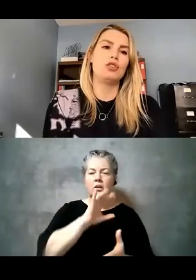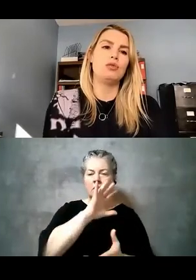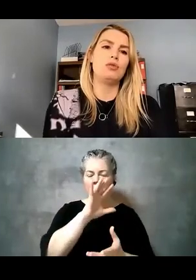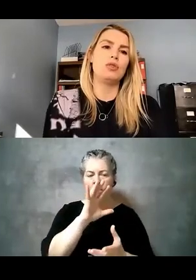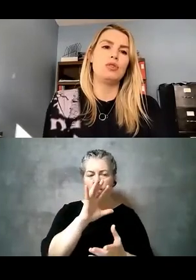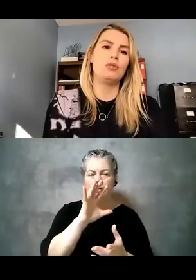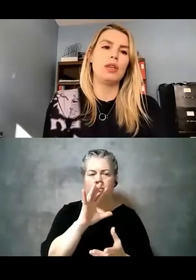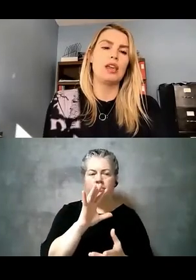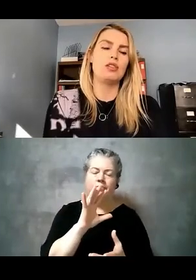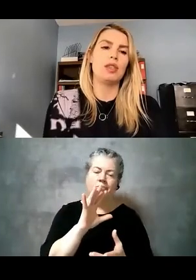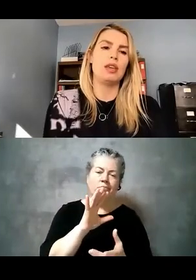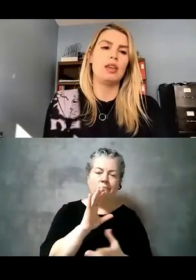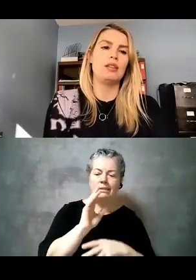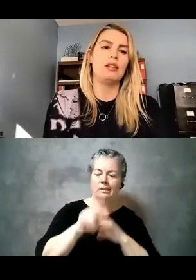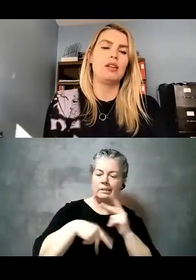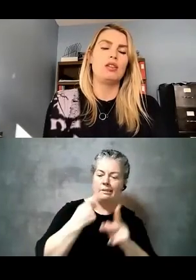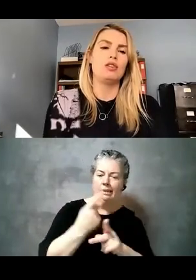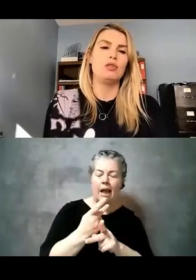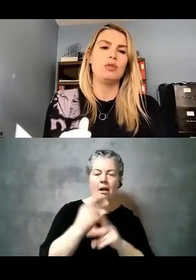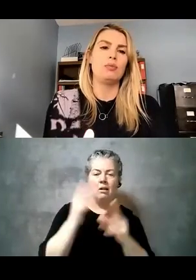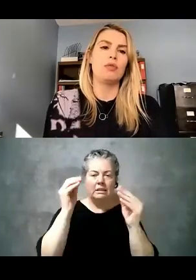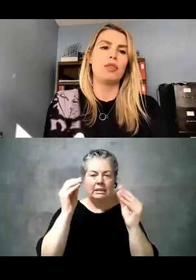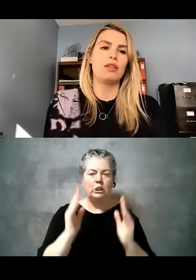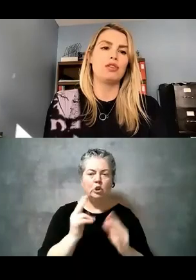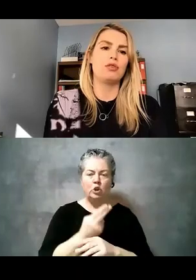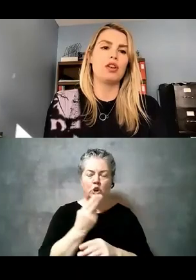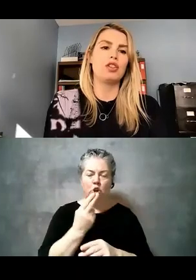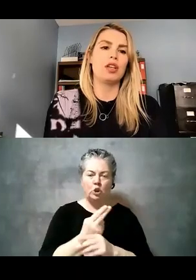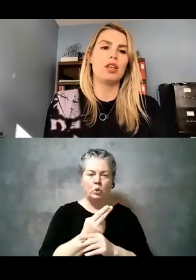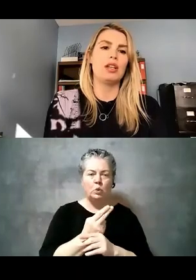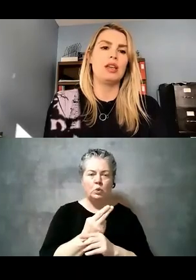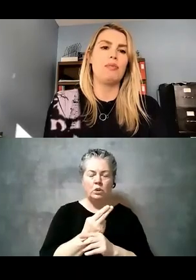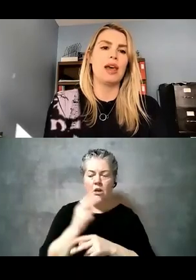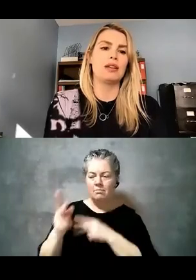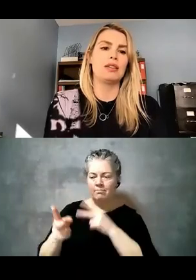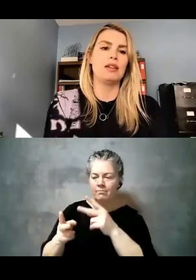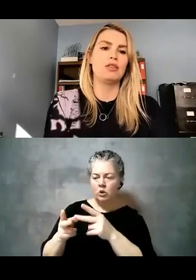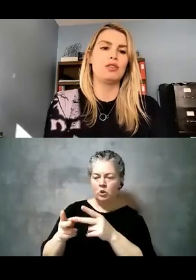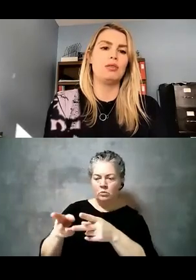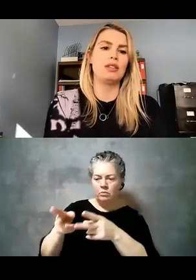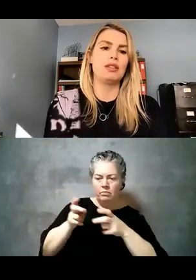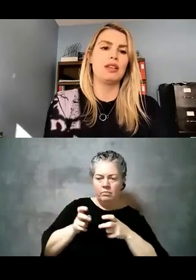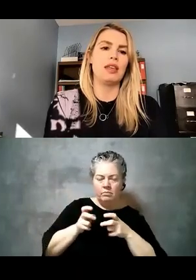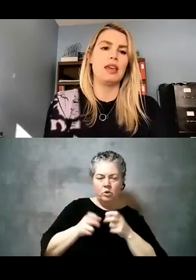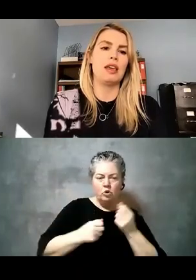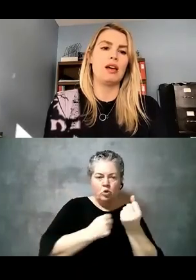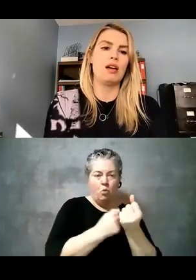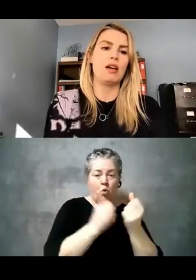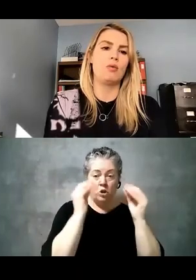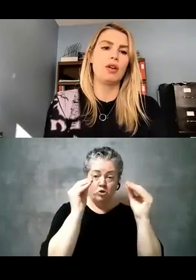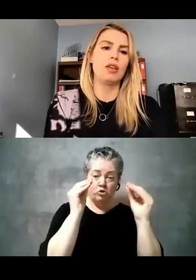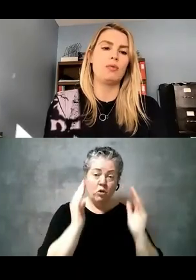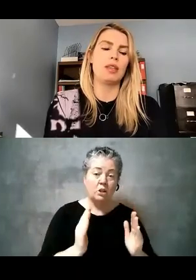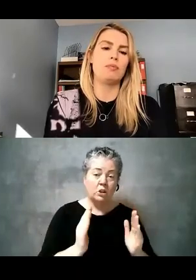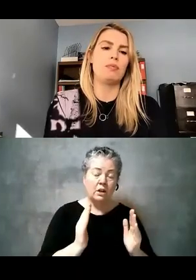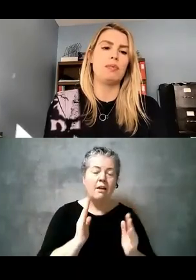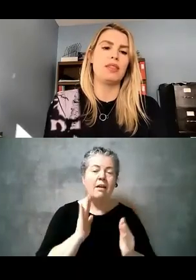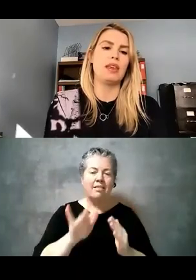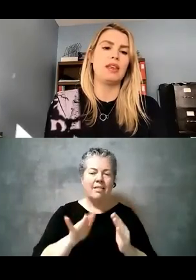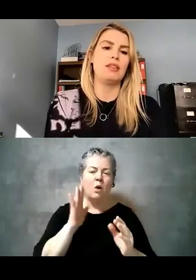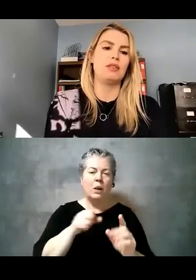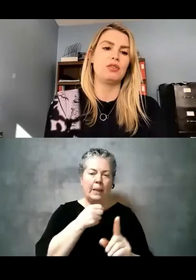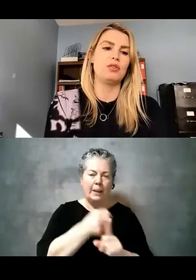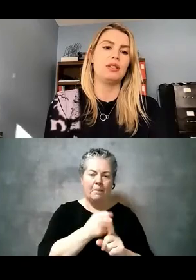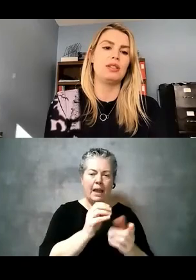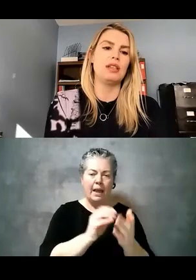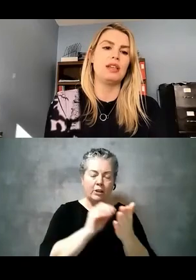teachers choose to engage within to support their instruction impacts their students that they are working with, but